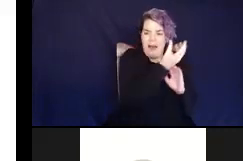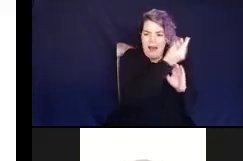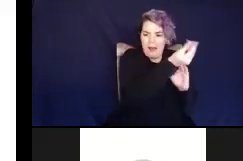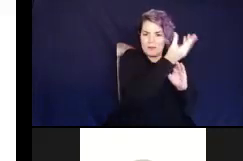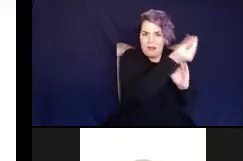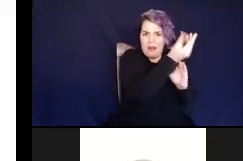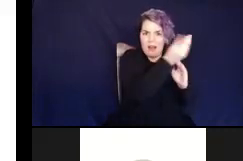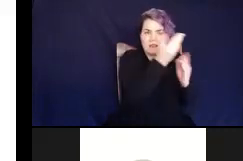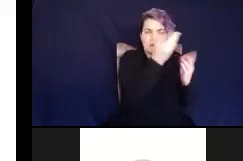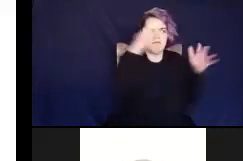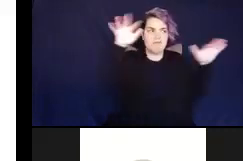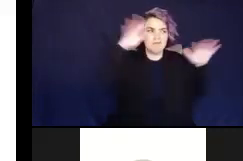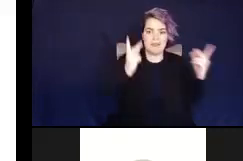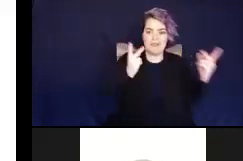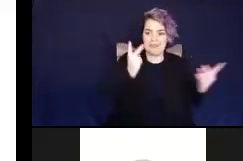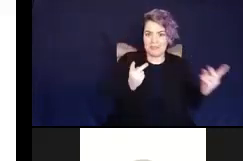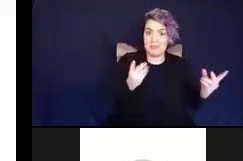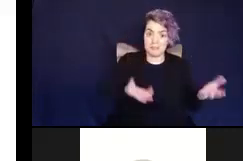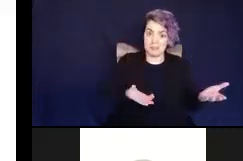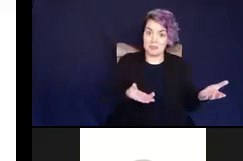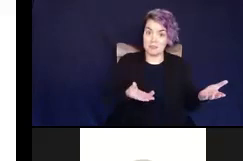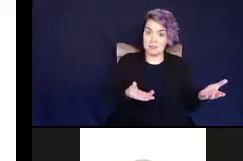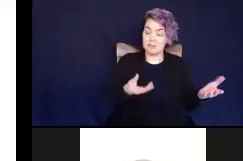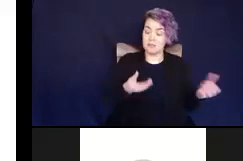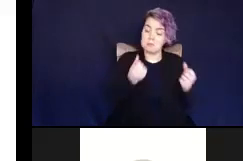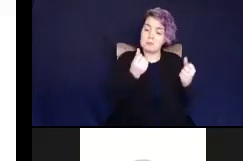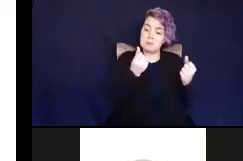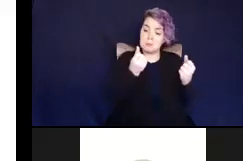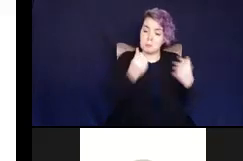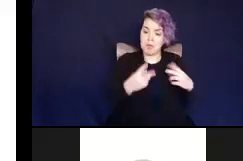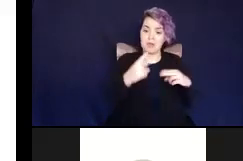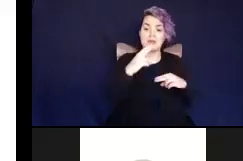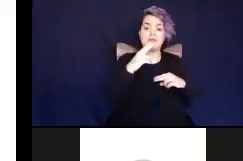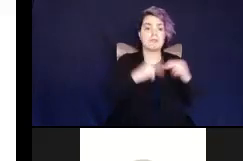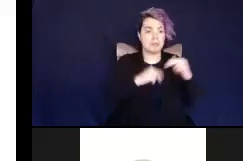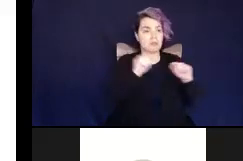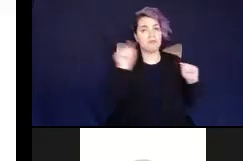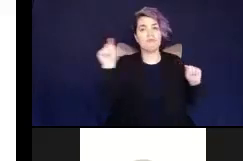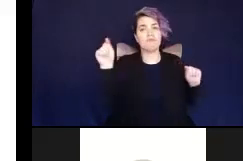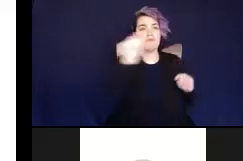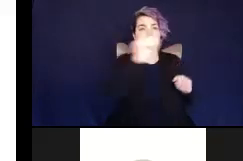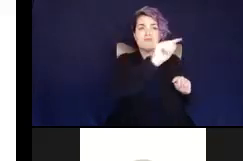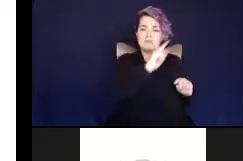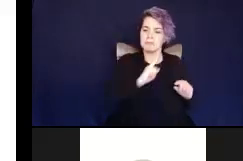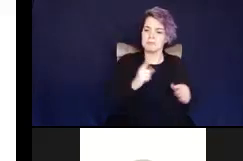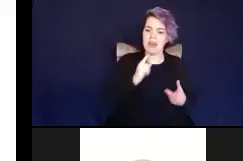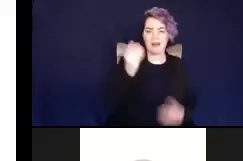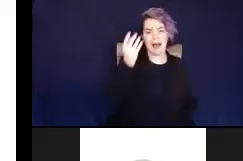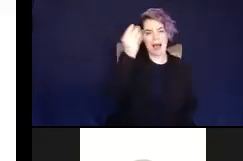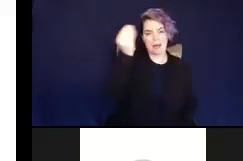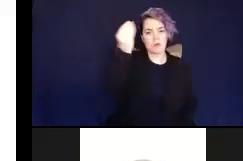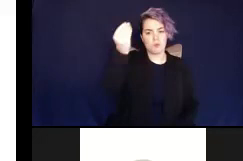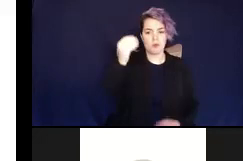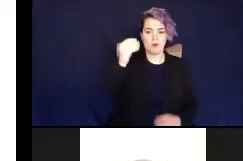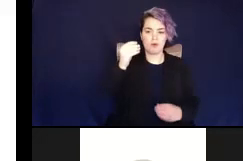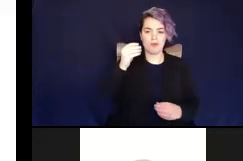many facilities using outdoor visitation, which is, obviously you